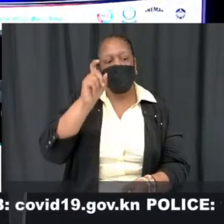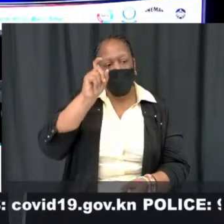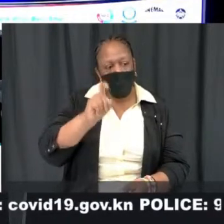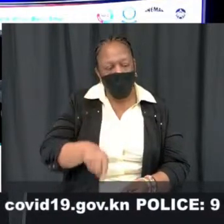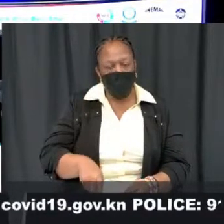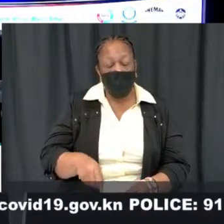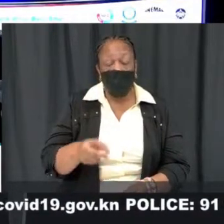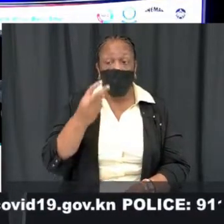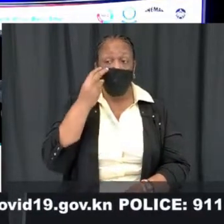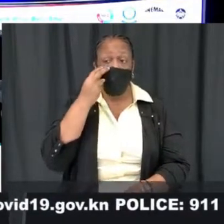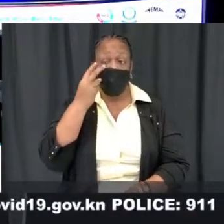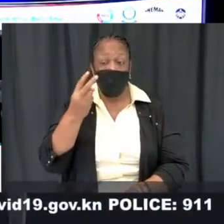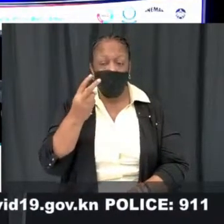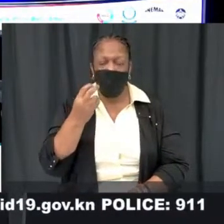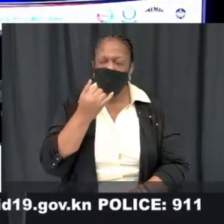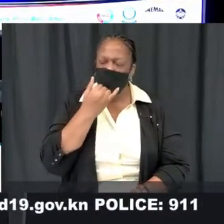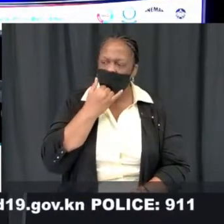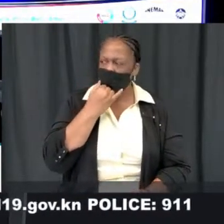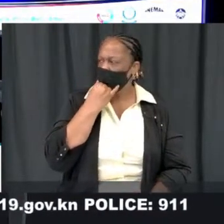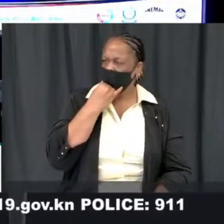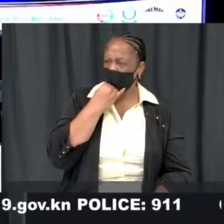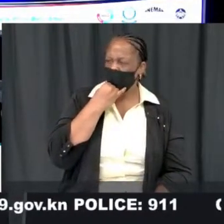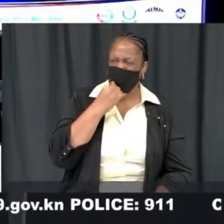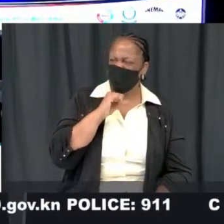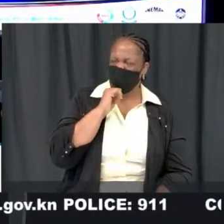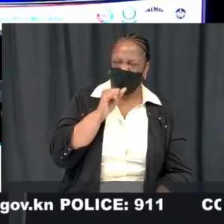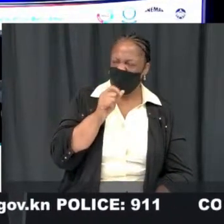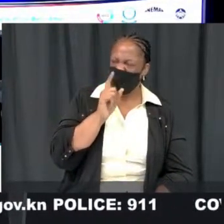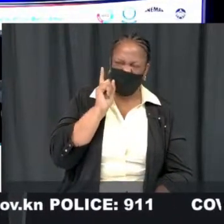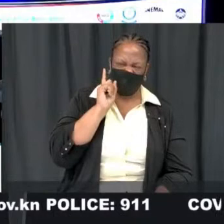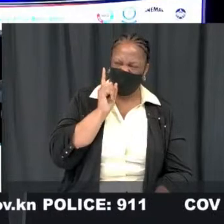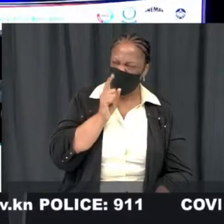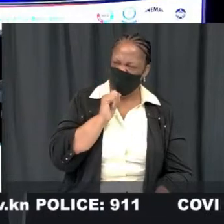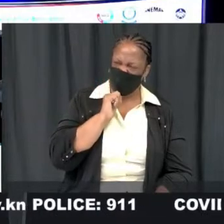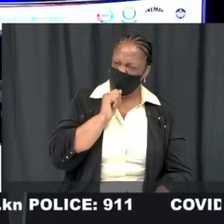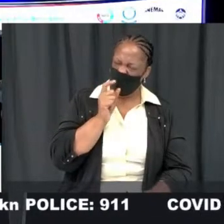educated populace. We should be able to